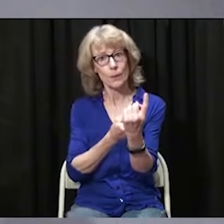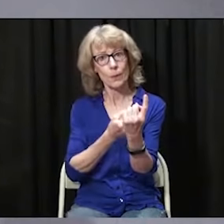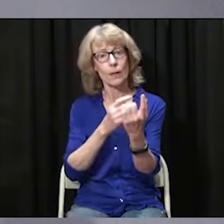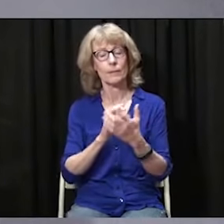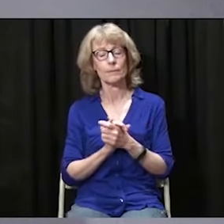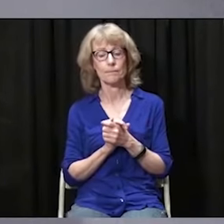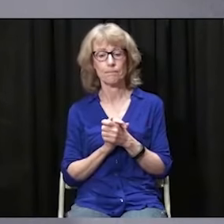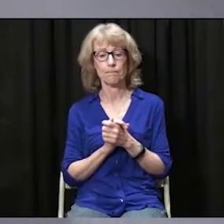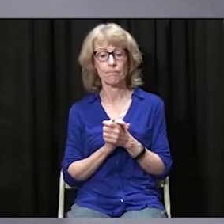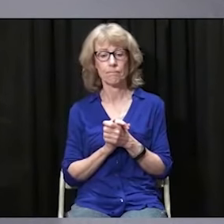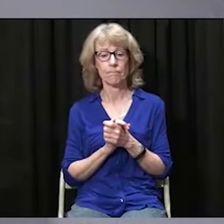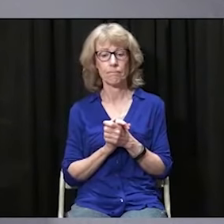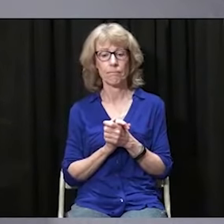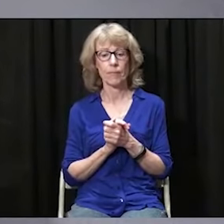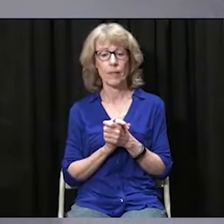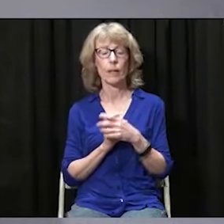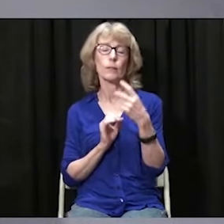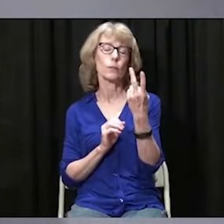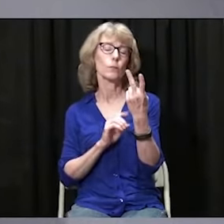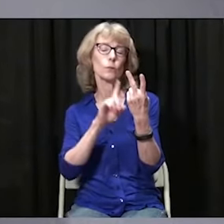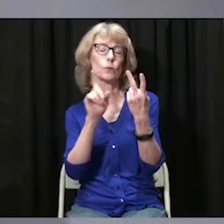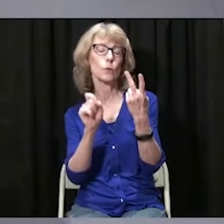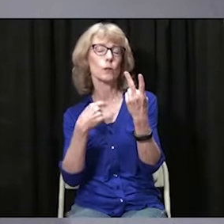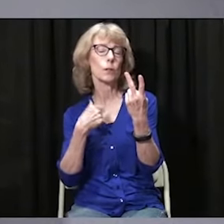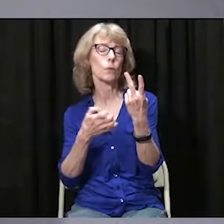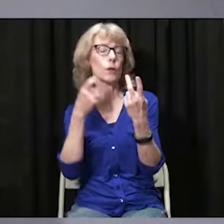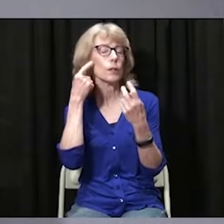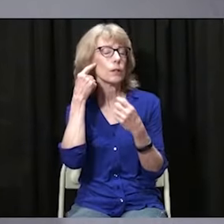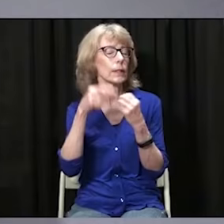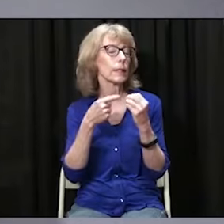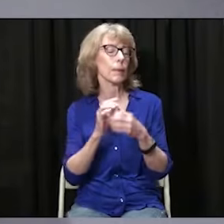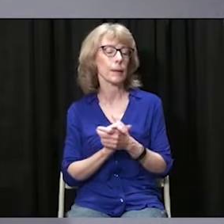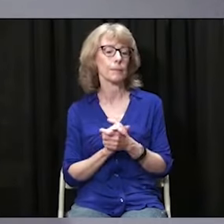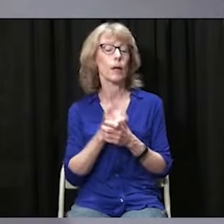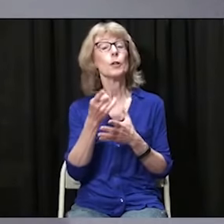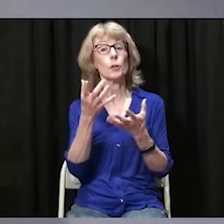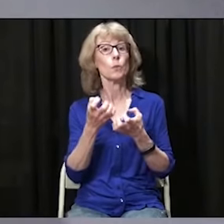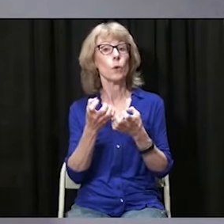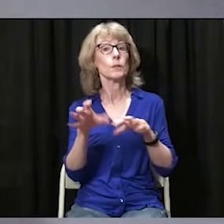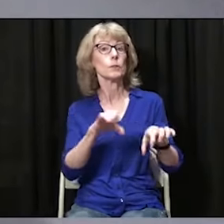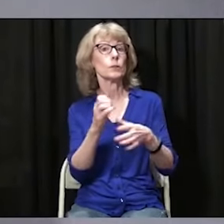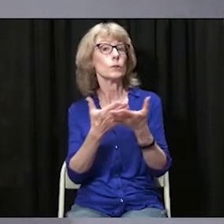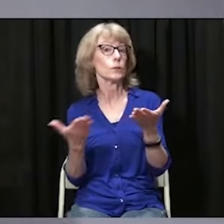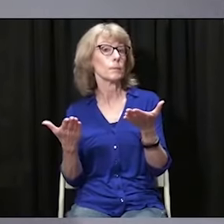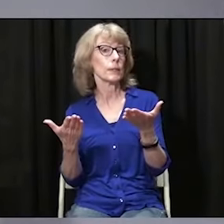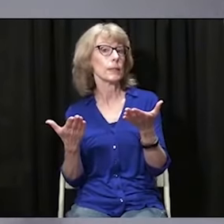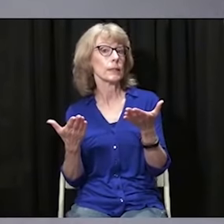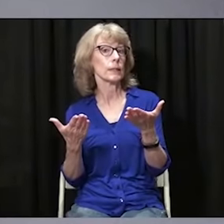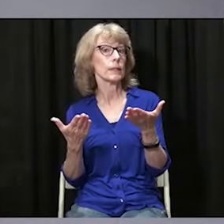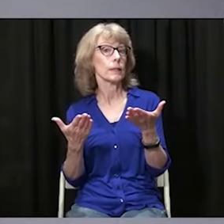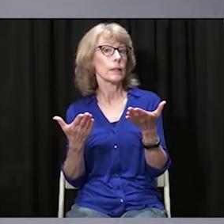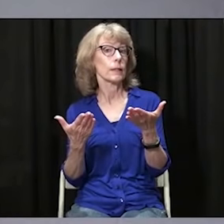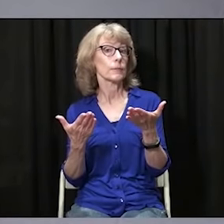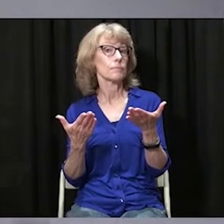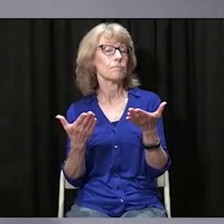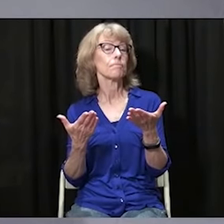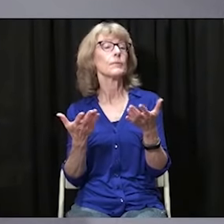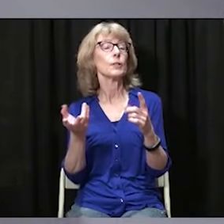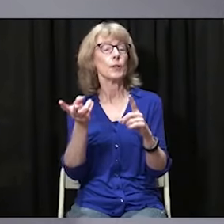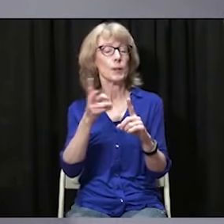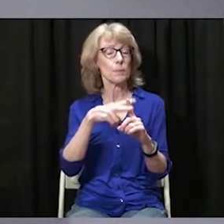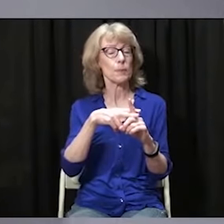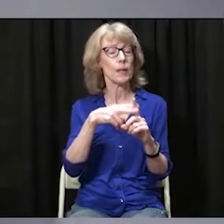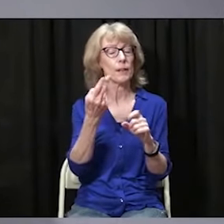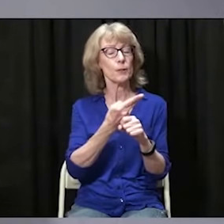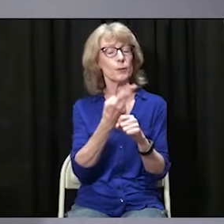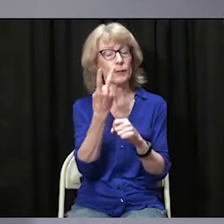Two practical questions. I want you to think about these questions. If you want to do something this week to apply this text, it's based on these two questions. Here's question number one. It's pretty